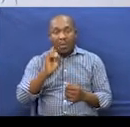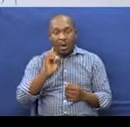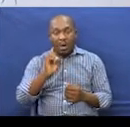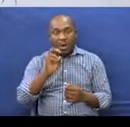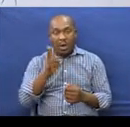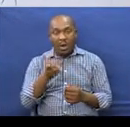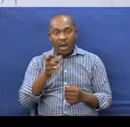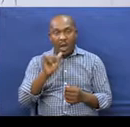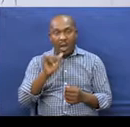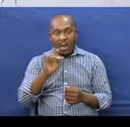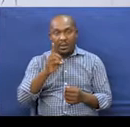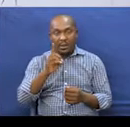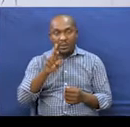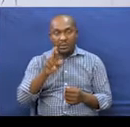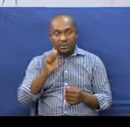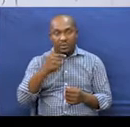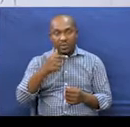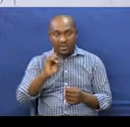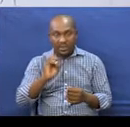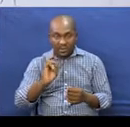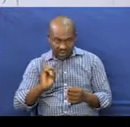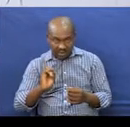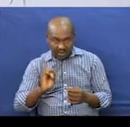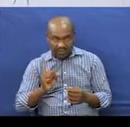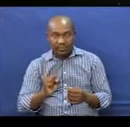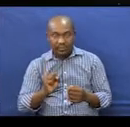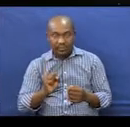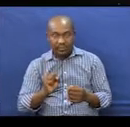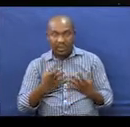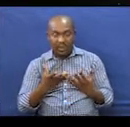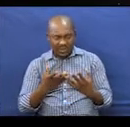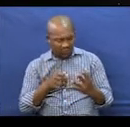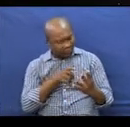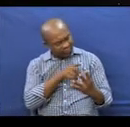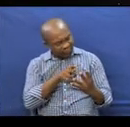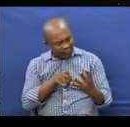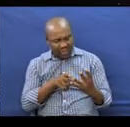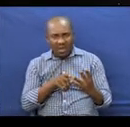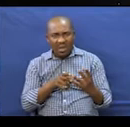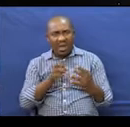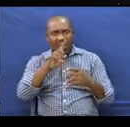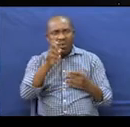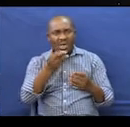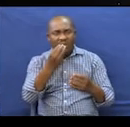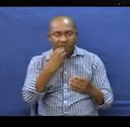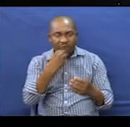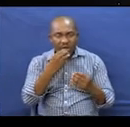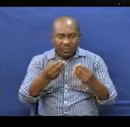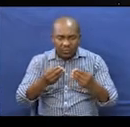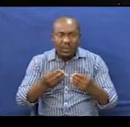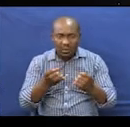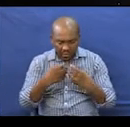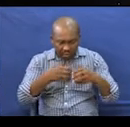the natural food that can give us glucose, starch, galactose, and fructose? Now, we